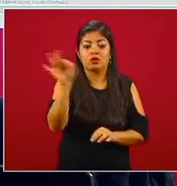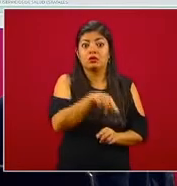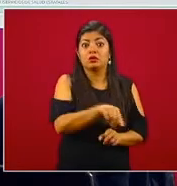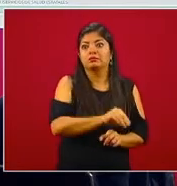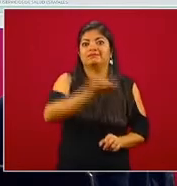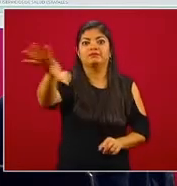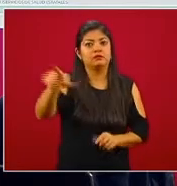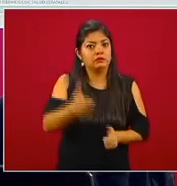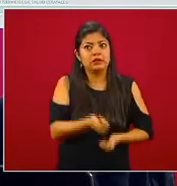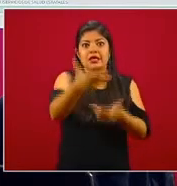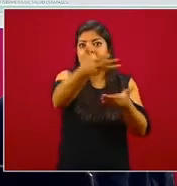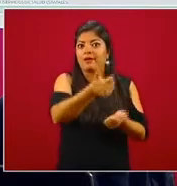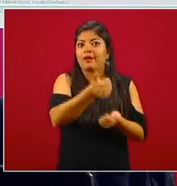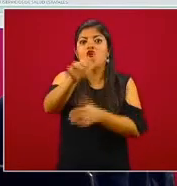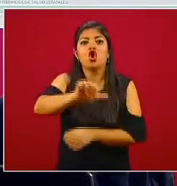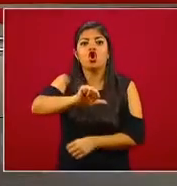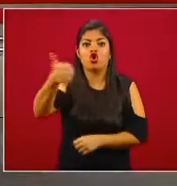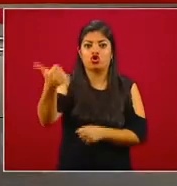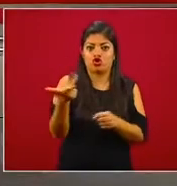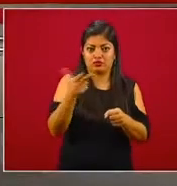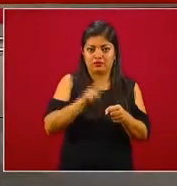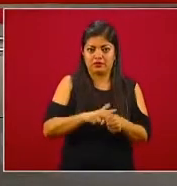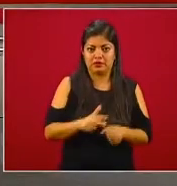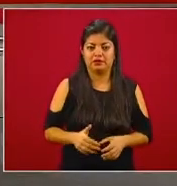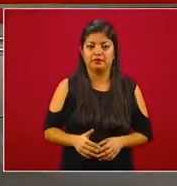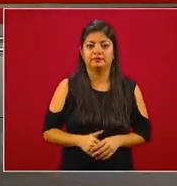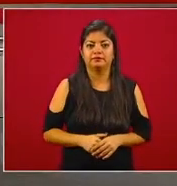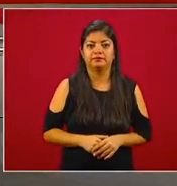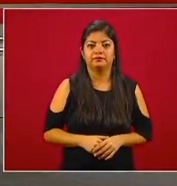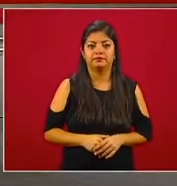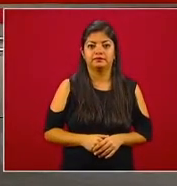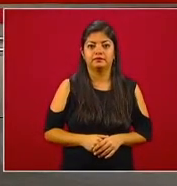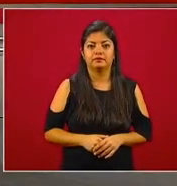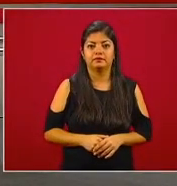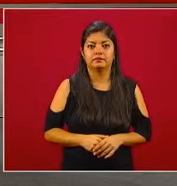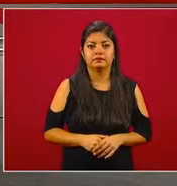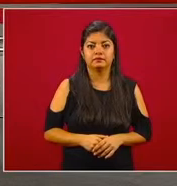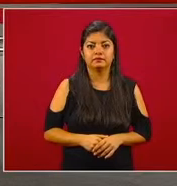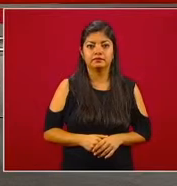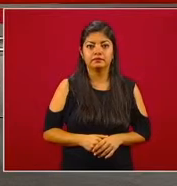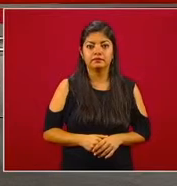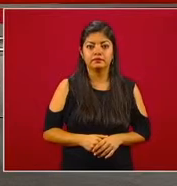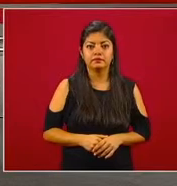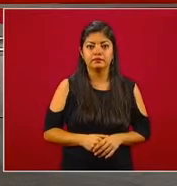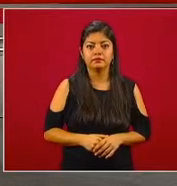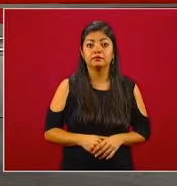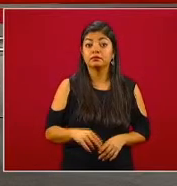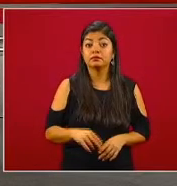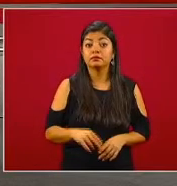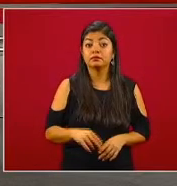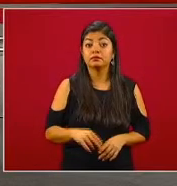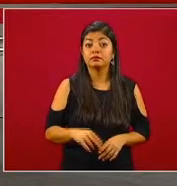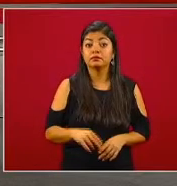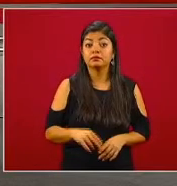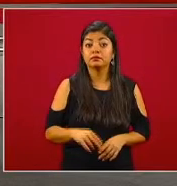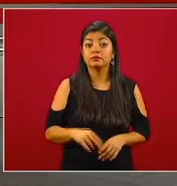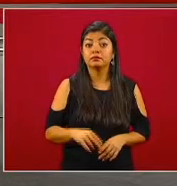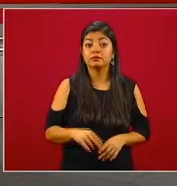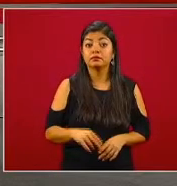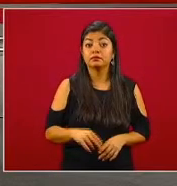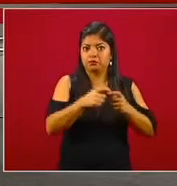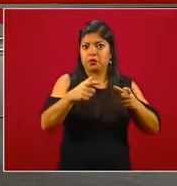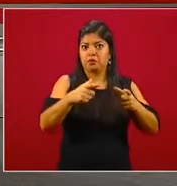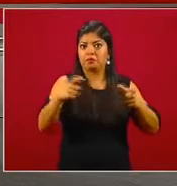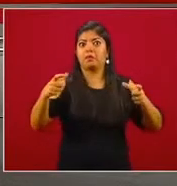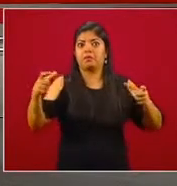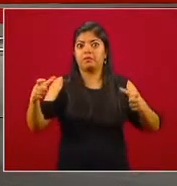lo más 911 pronto calls posible. so that they can start La siguiente. moving patients Esto around as muestra soon as cómo se ha ido possible. expandiendo la capacidad hospitalaria.